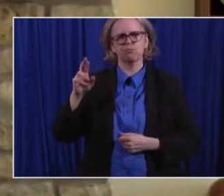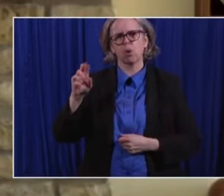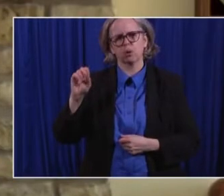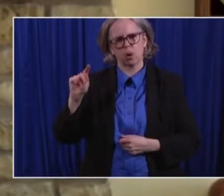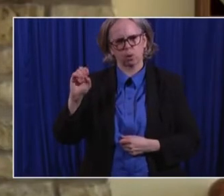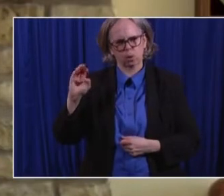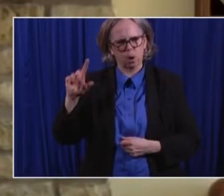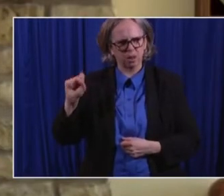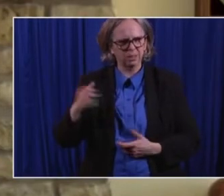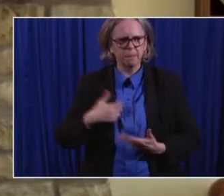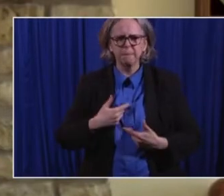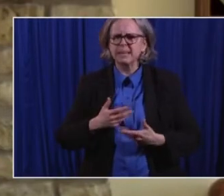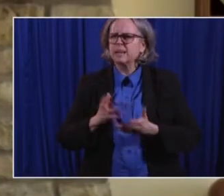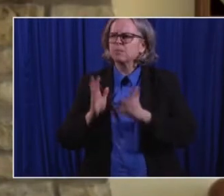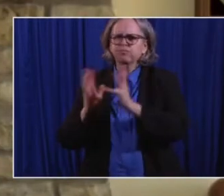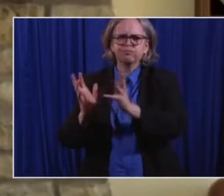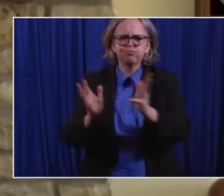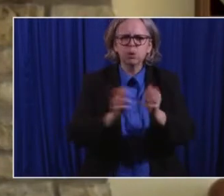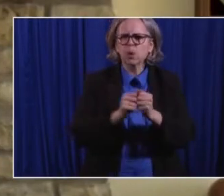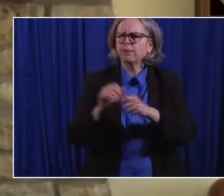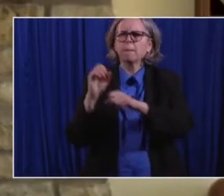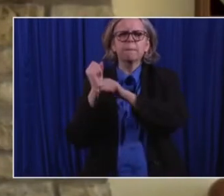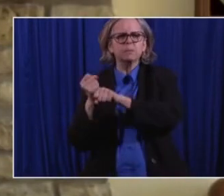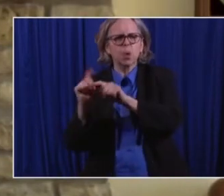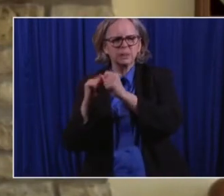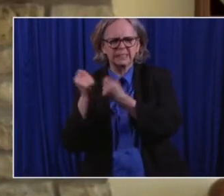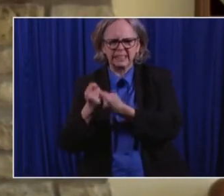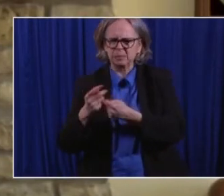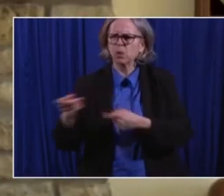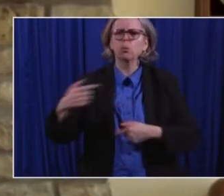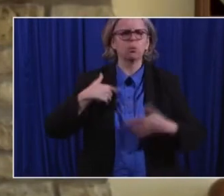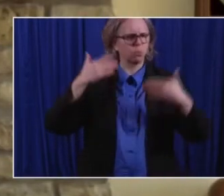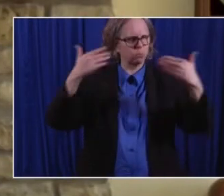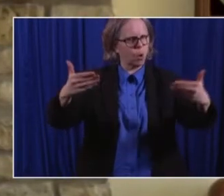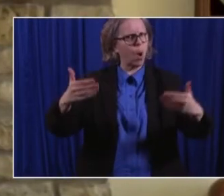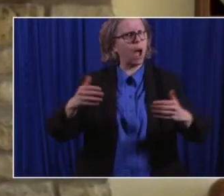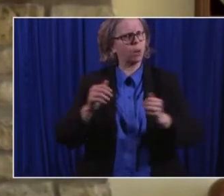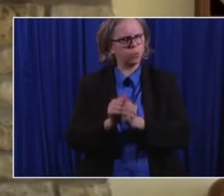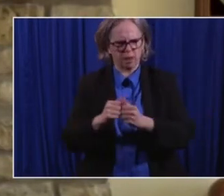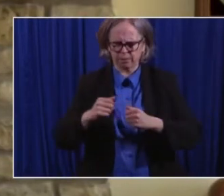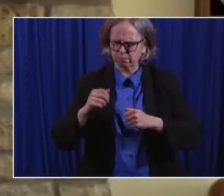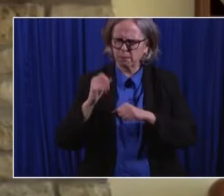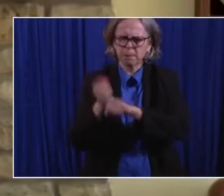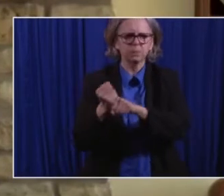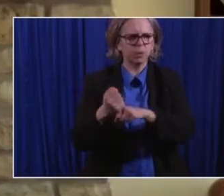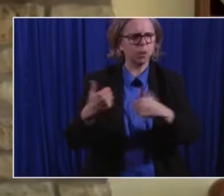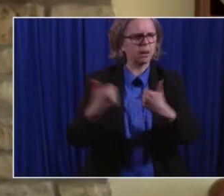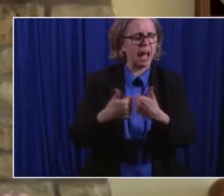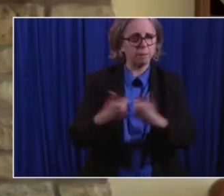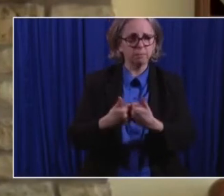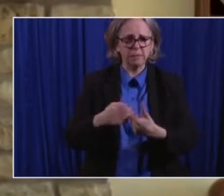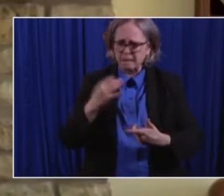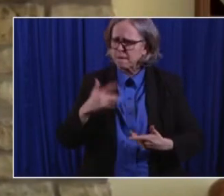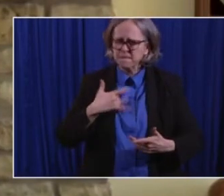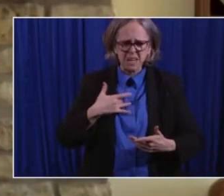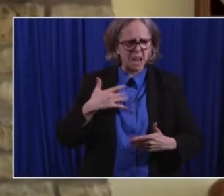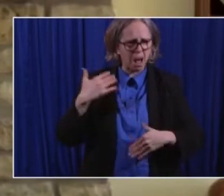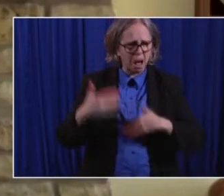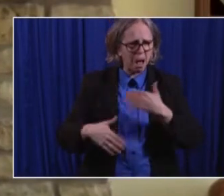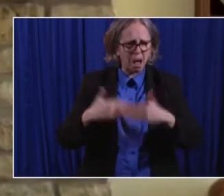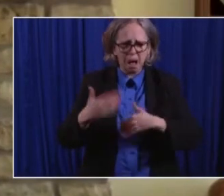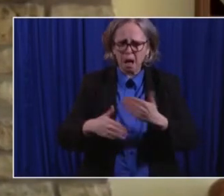this point. If the summer and the spring and summer go the way we think it's going to go, we're going to be able to expand